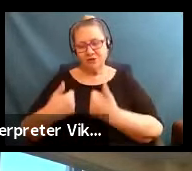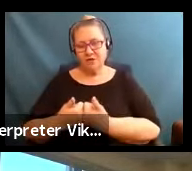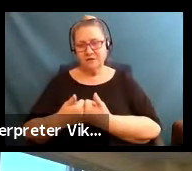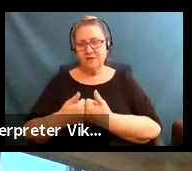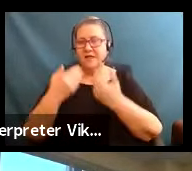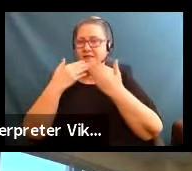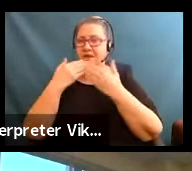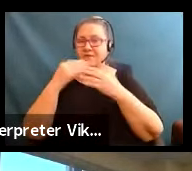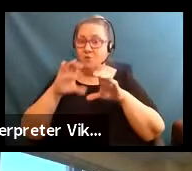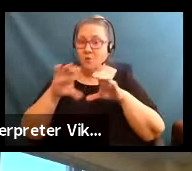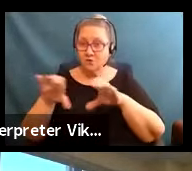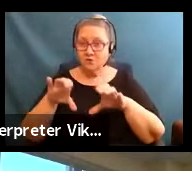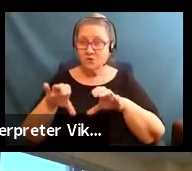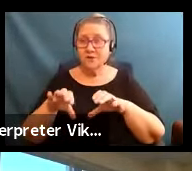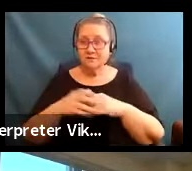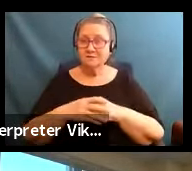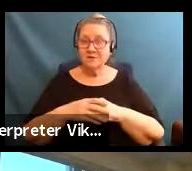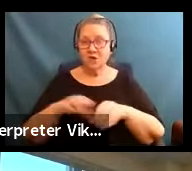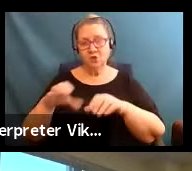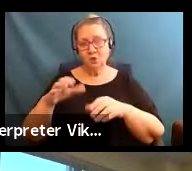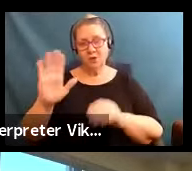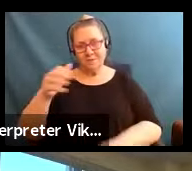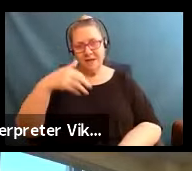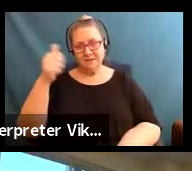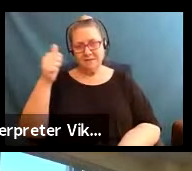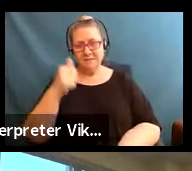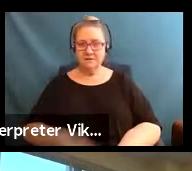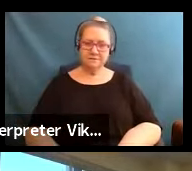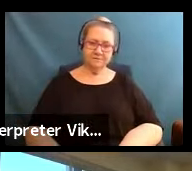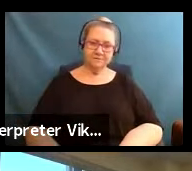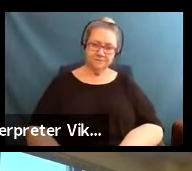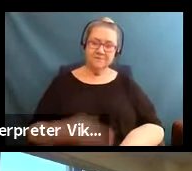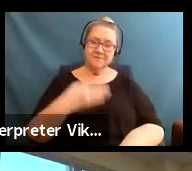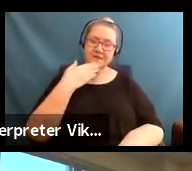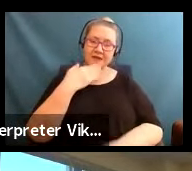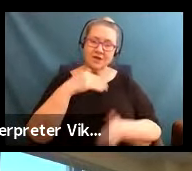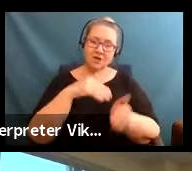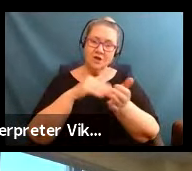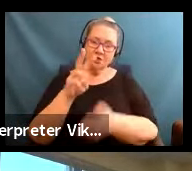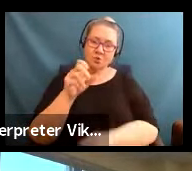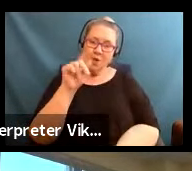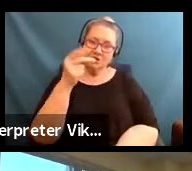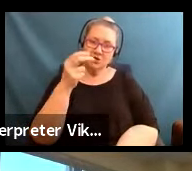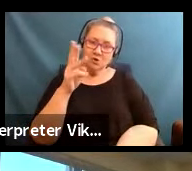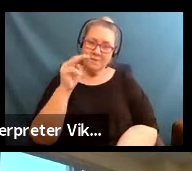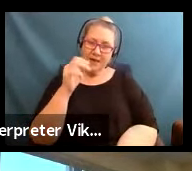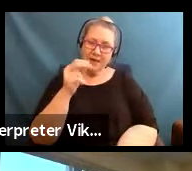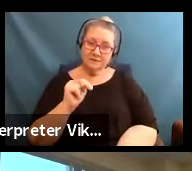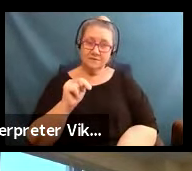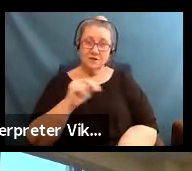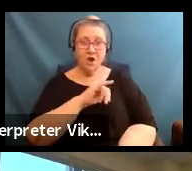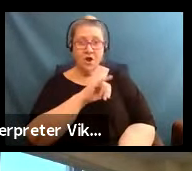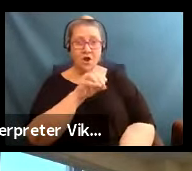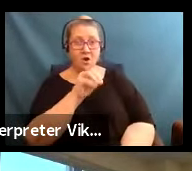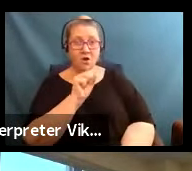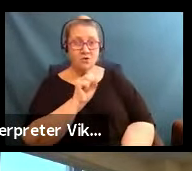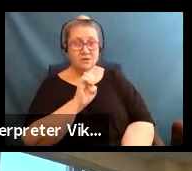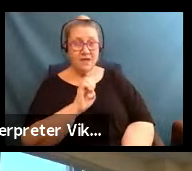the best you can. Thank you, Dr. Wasserman. Yeah, thank you. Jose.